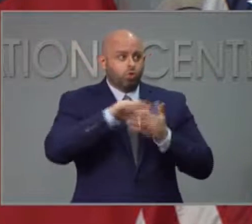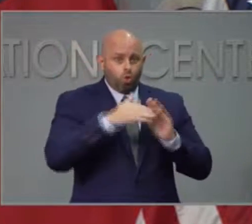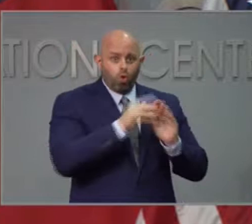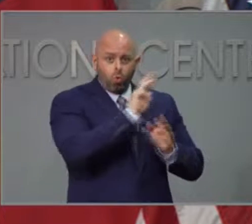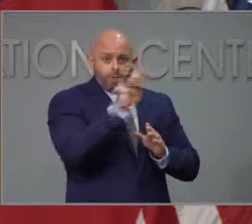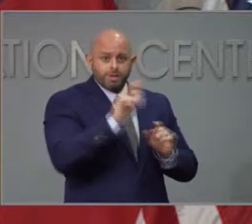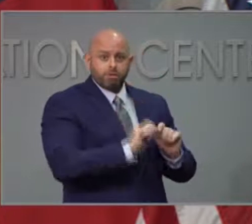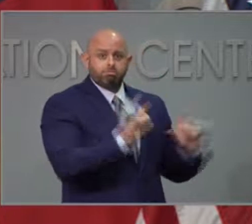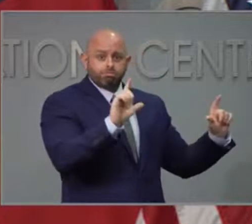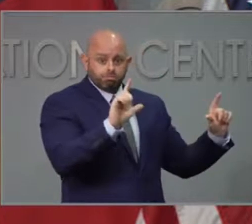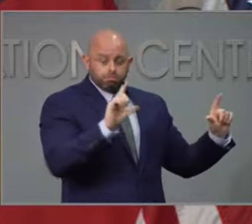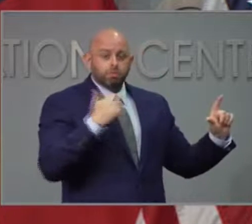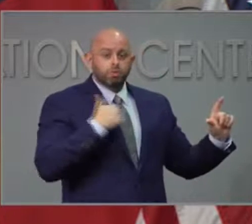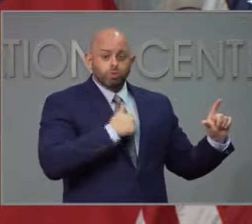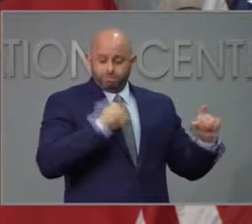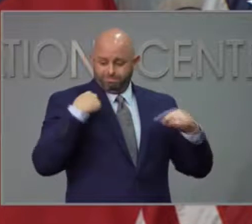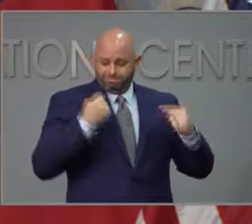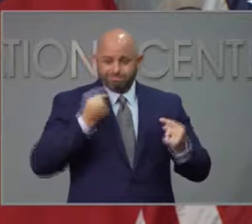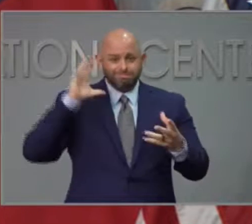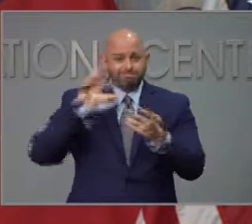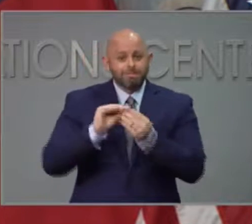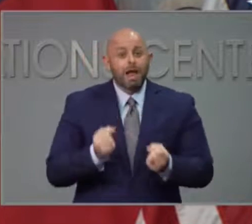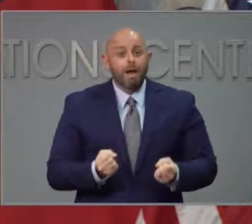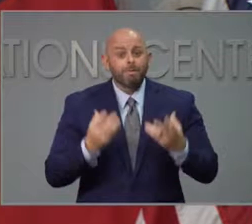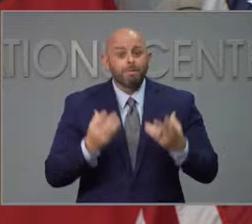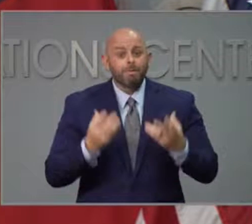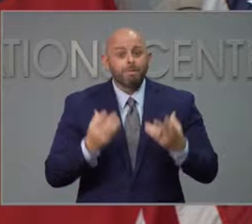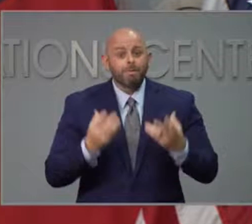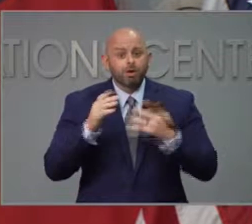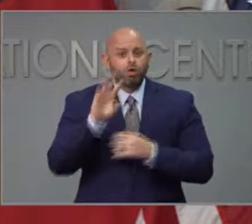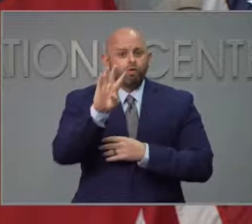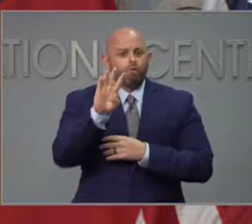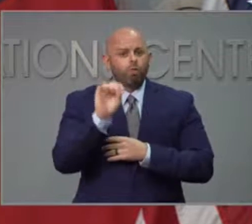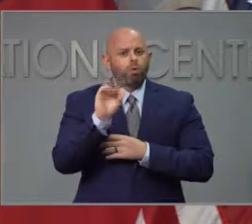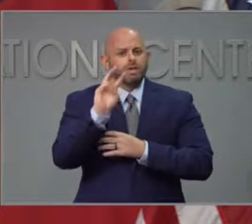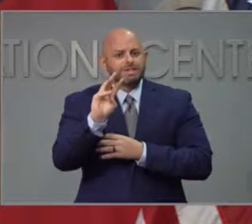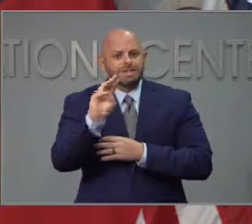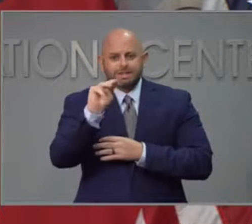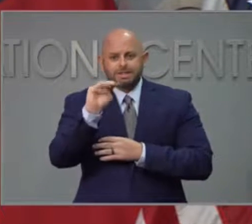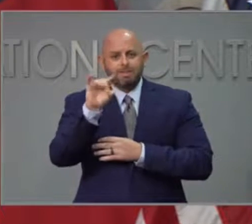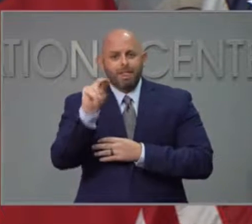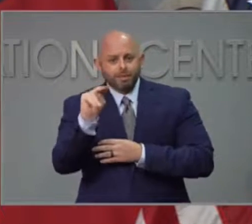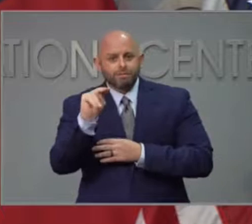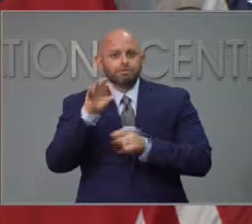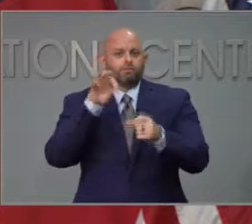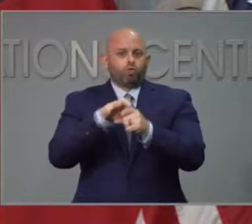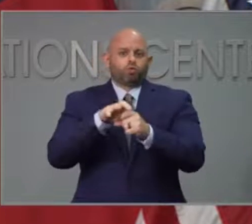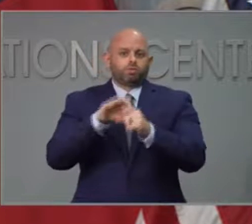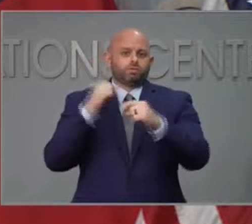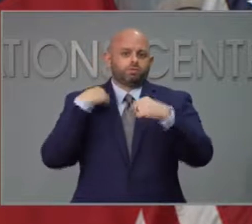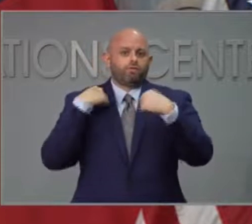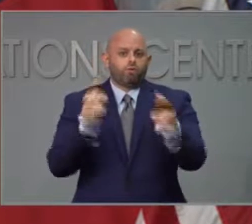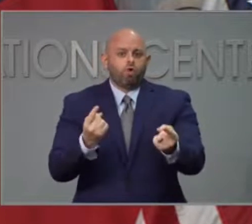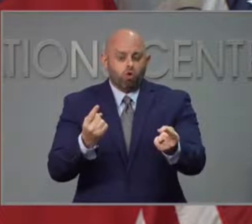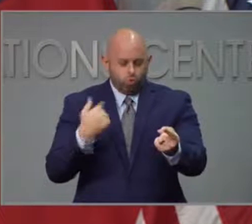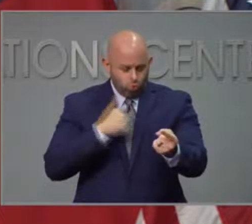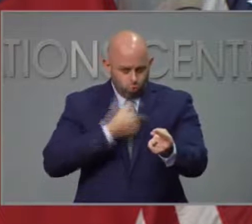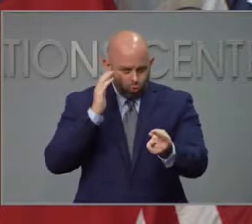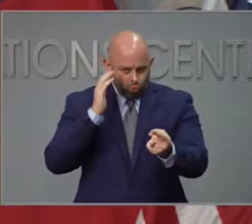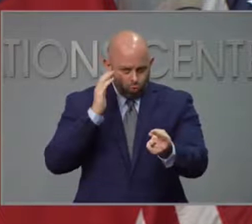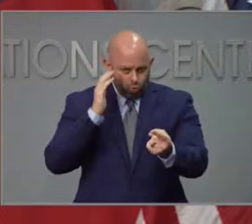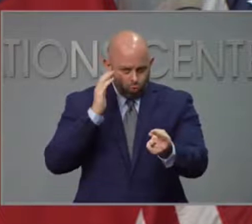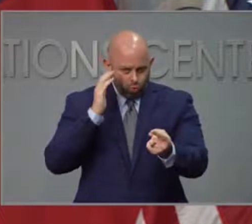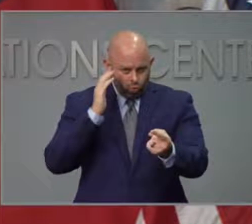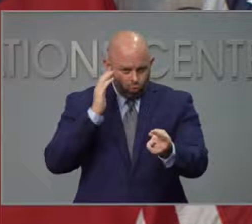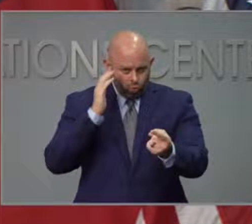approximately 4.6 million ballots that have been cast that we will be releasing that data at the close of polls,